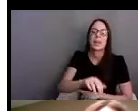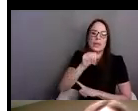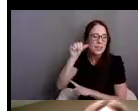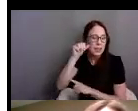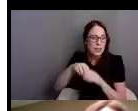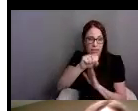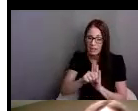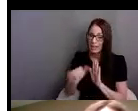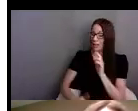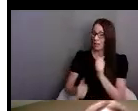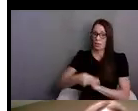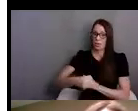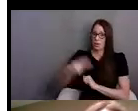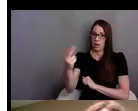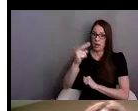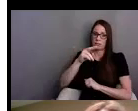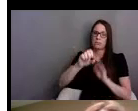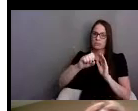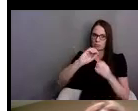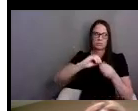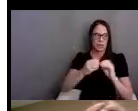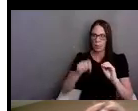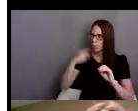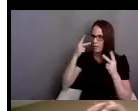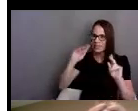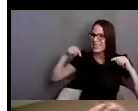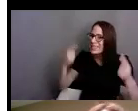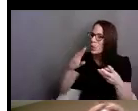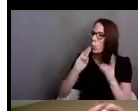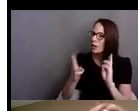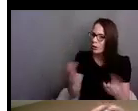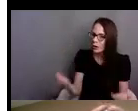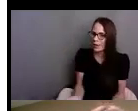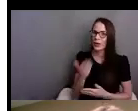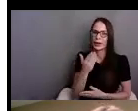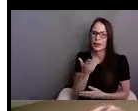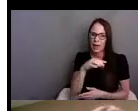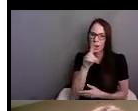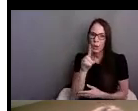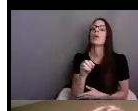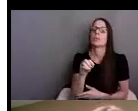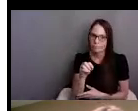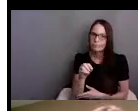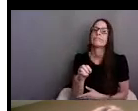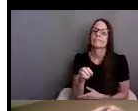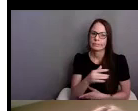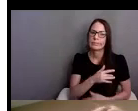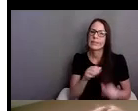highest numbers that we've seen since the winter here in Colorado. So certainly a continued concerning trend as far as our